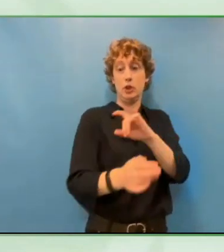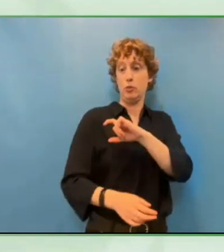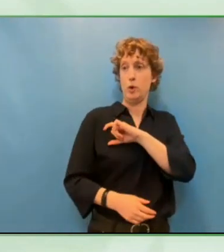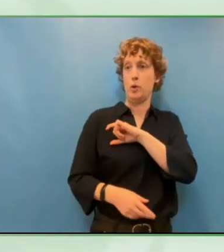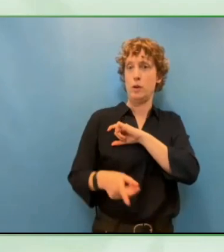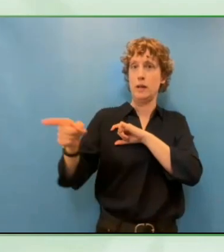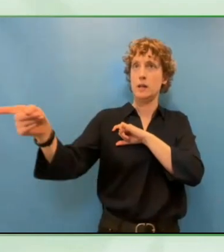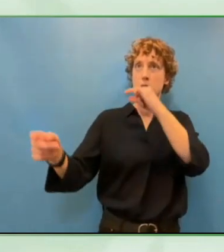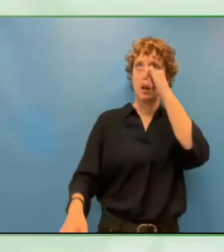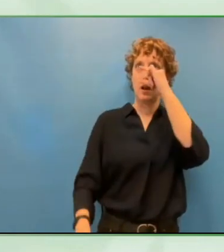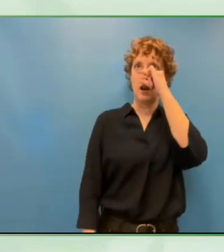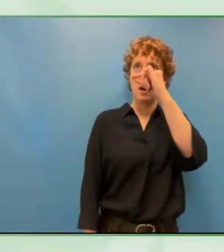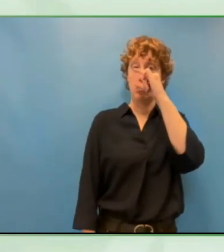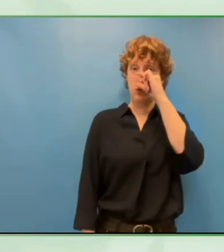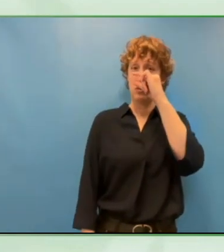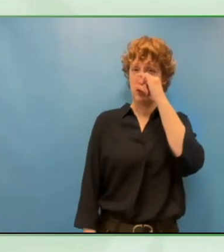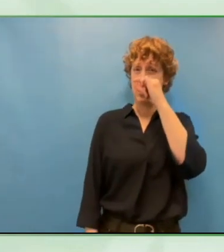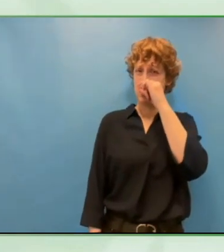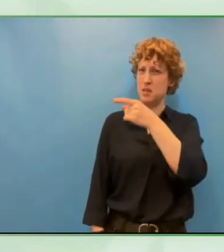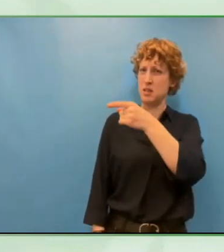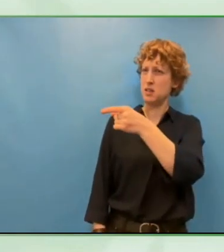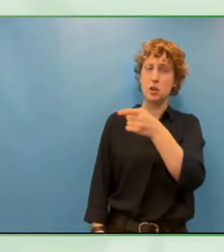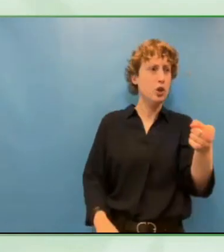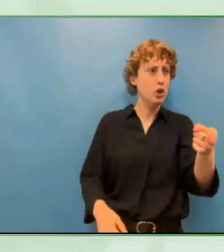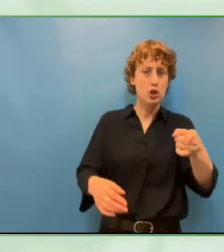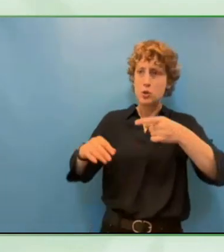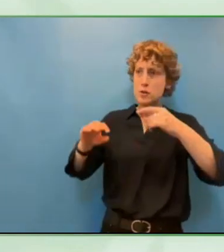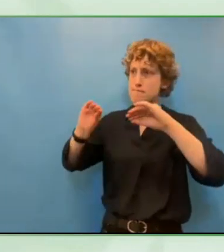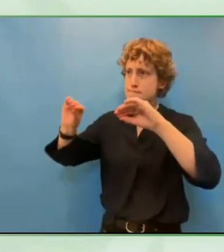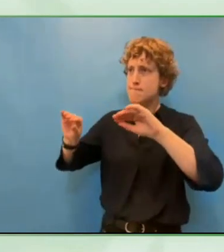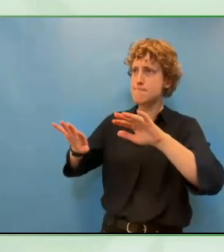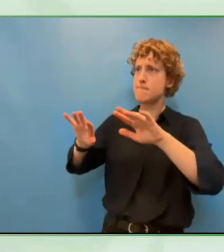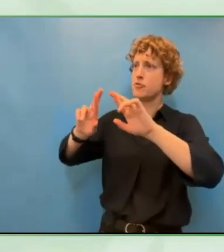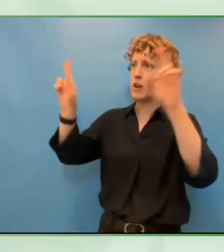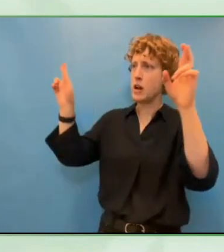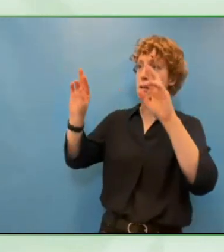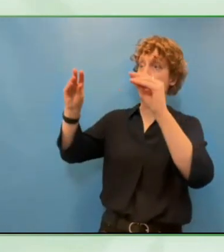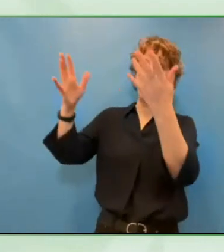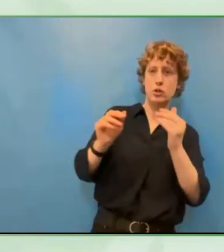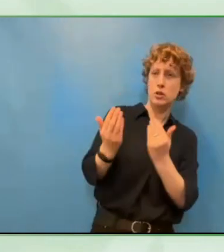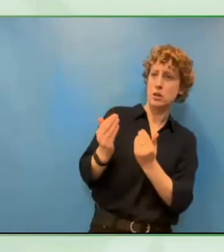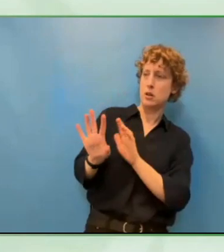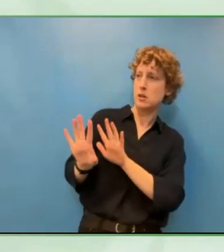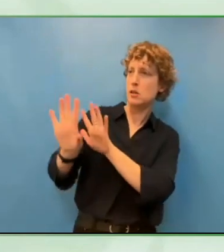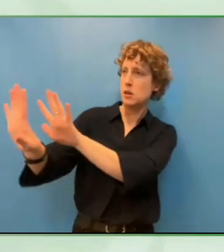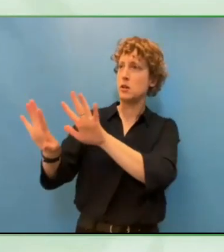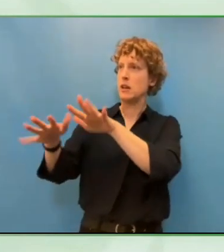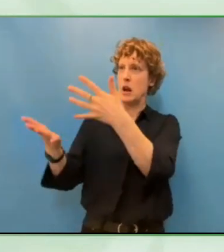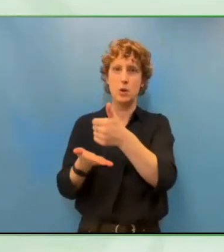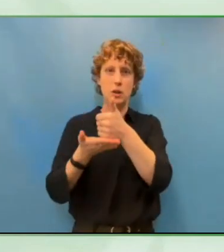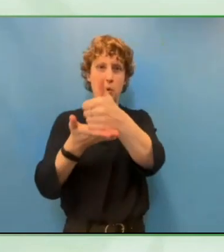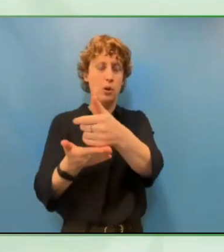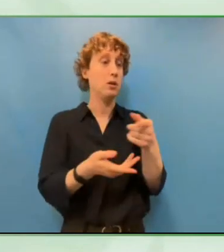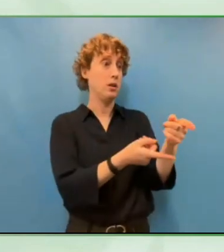working with them on getting them more ready to support persons with disabilities, and in the case of Abu Dhabi, persons